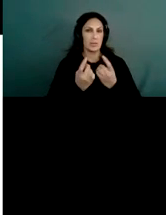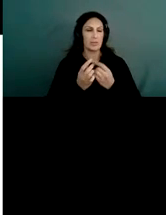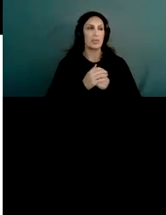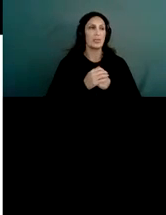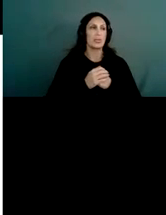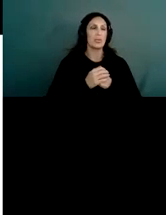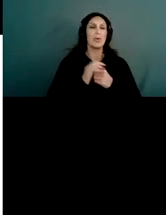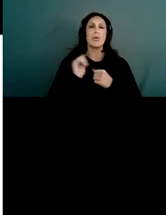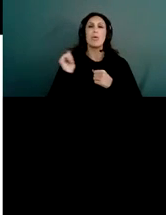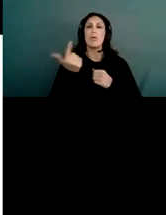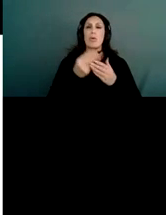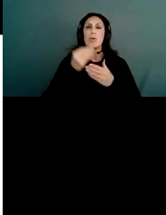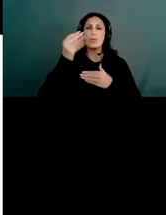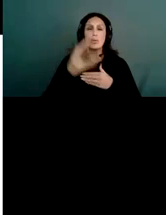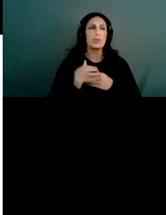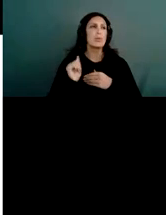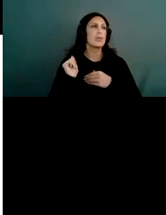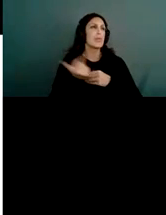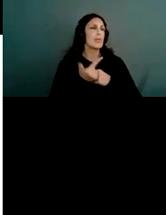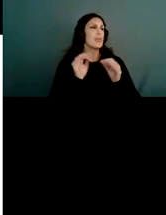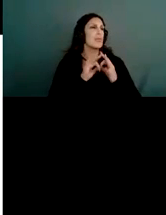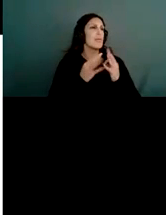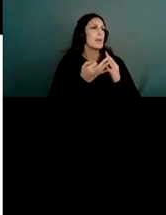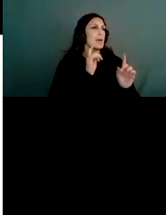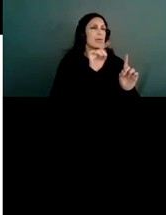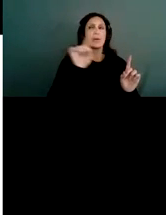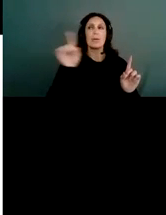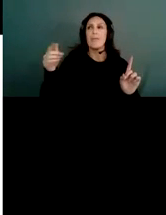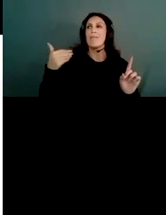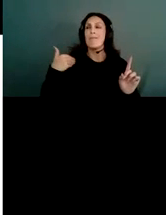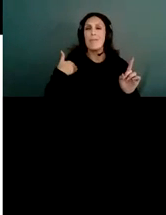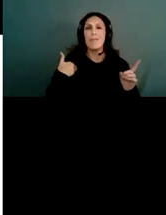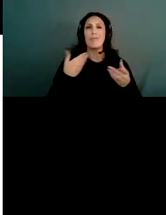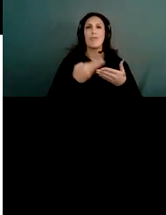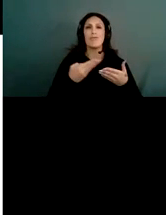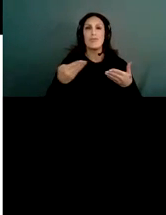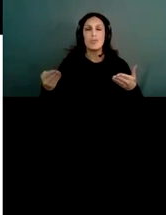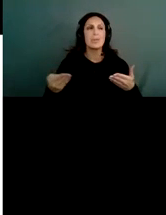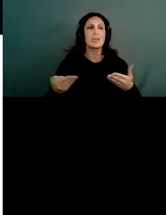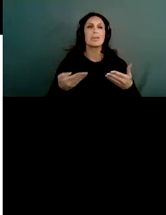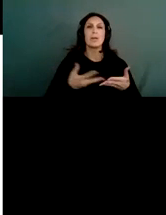all students and families have the necessary resources to support learning during this time.